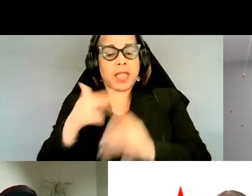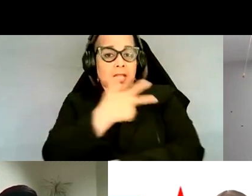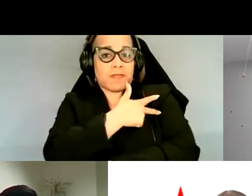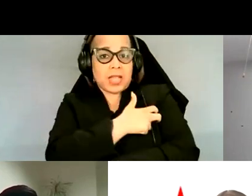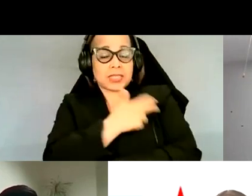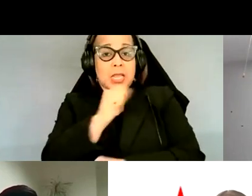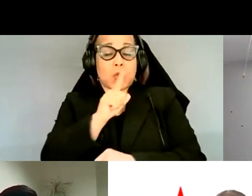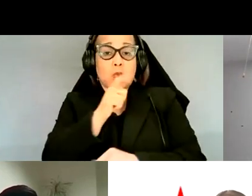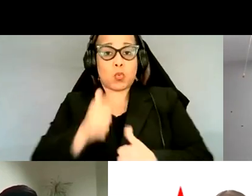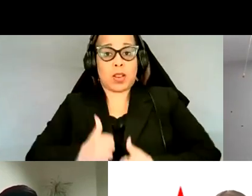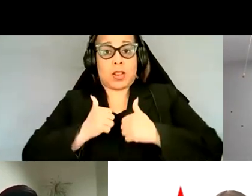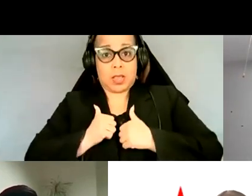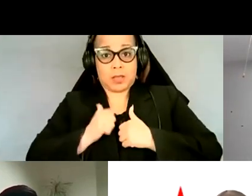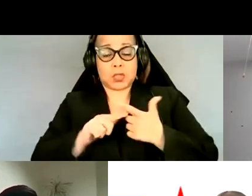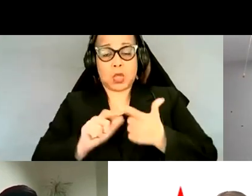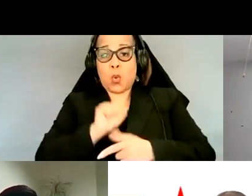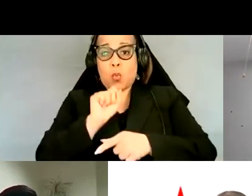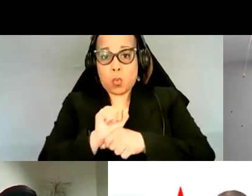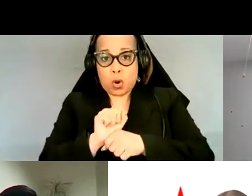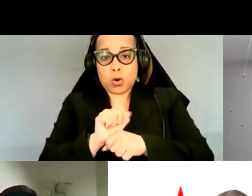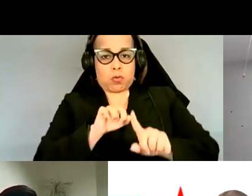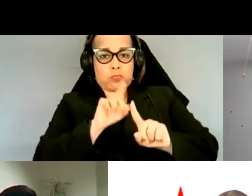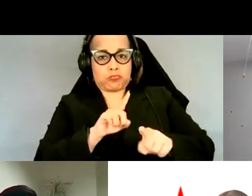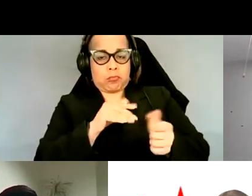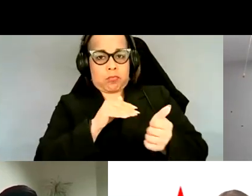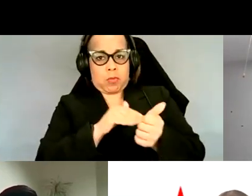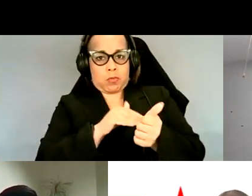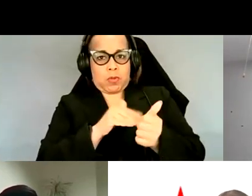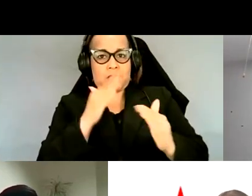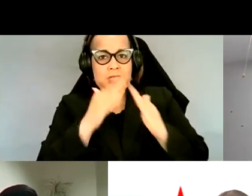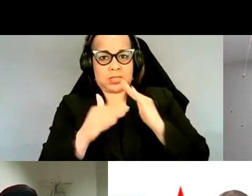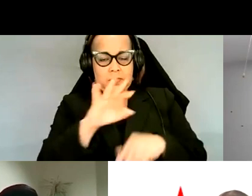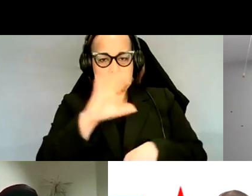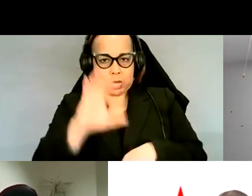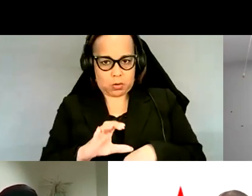lives, works, or receives healthcare here in the city of Chicago.